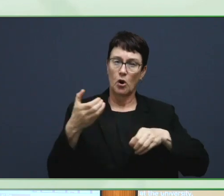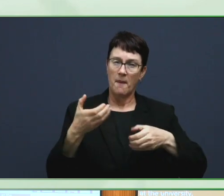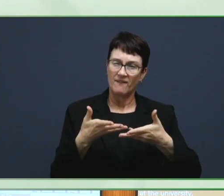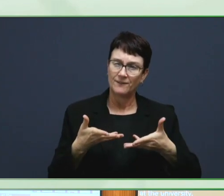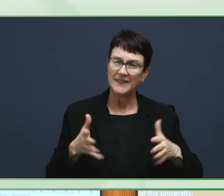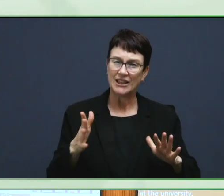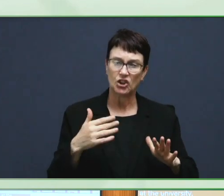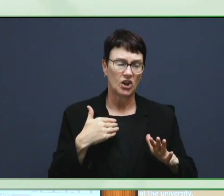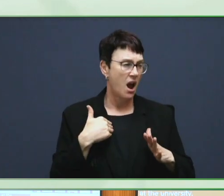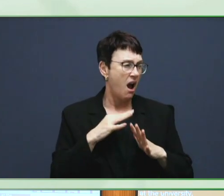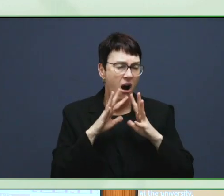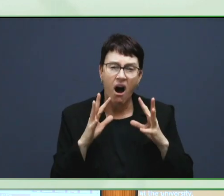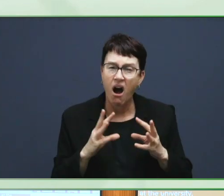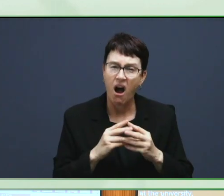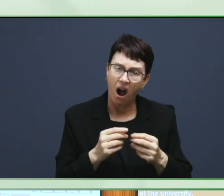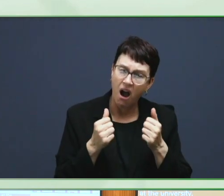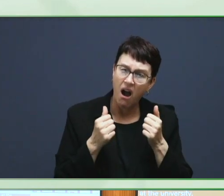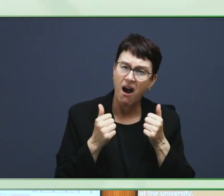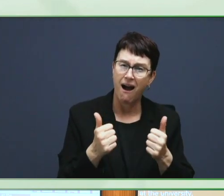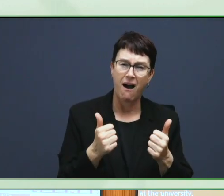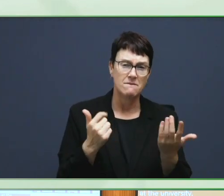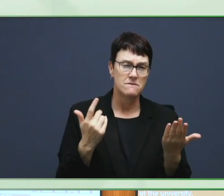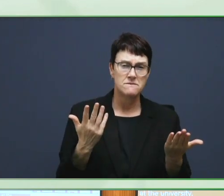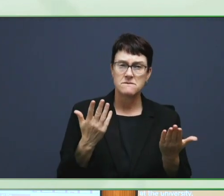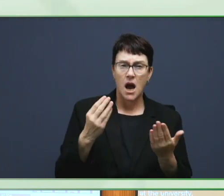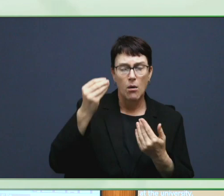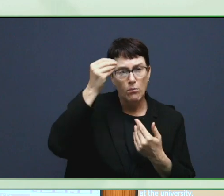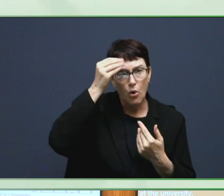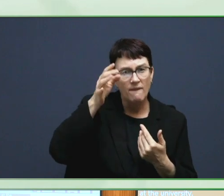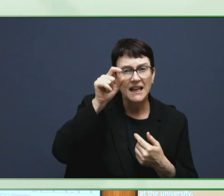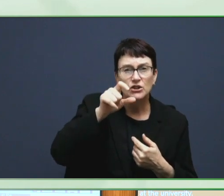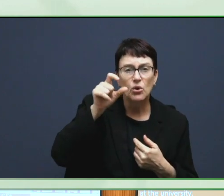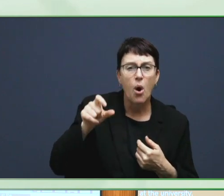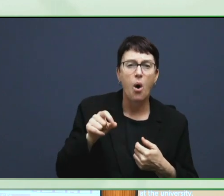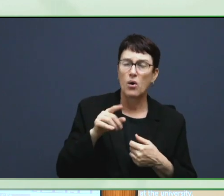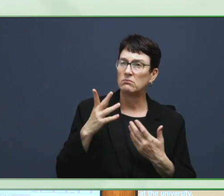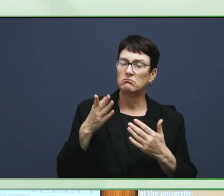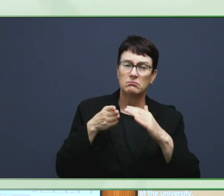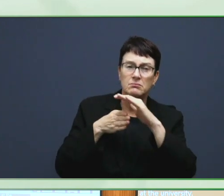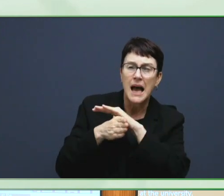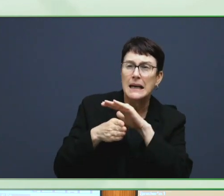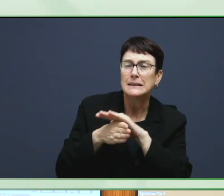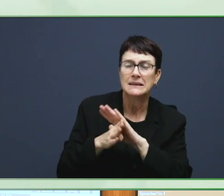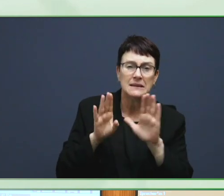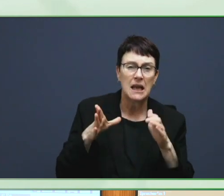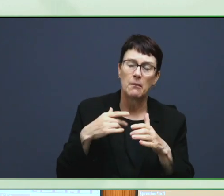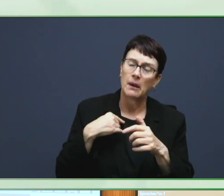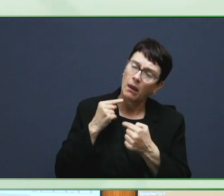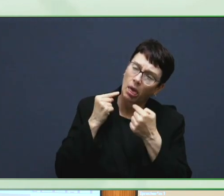with the professors, with the accessibility in the classroom.